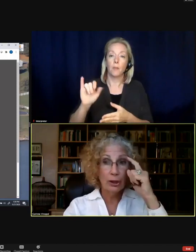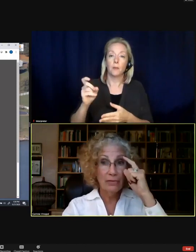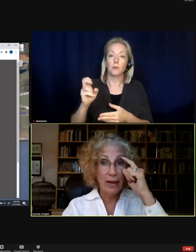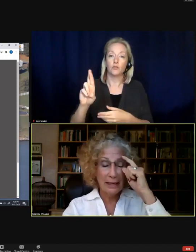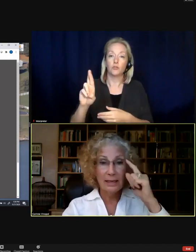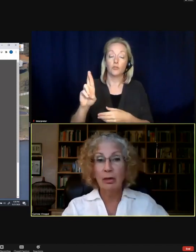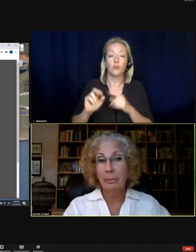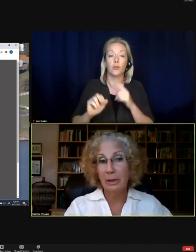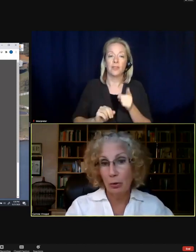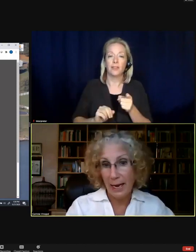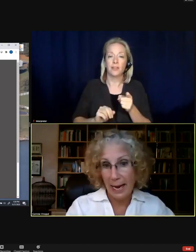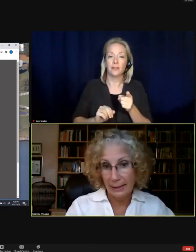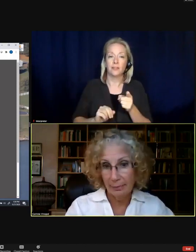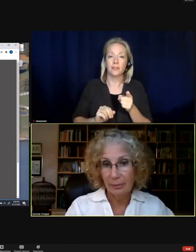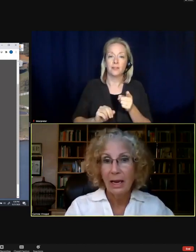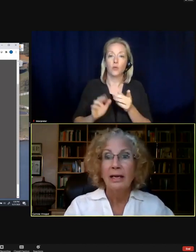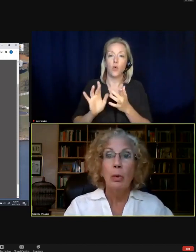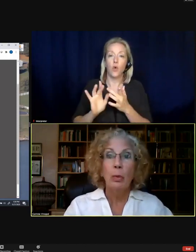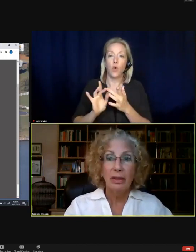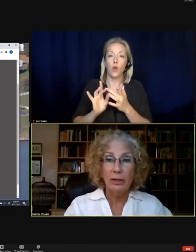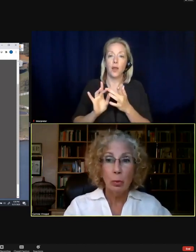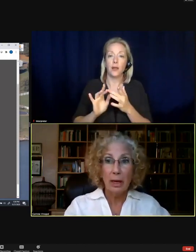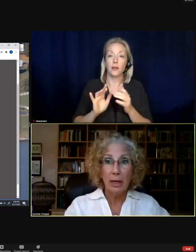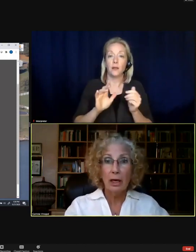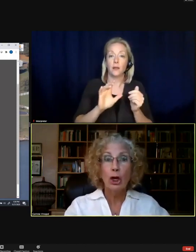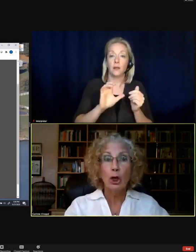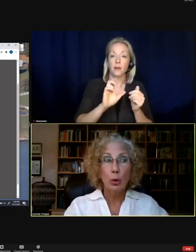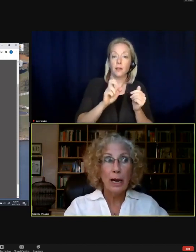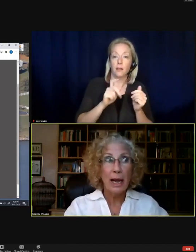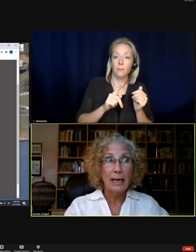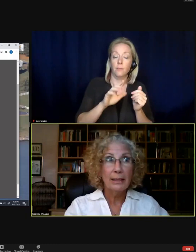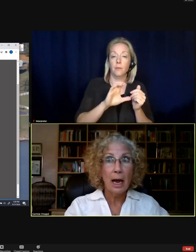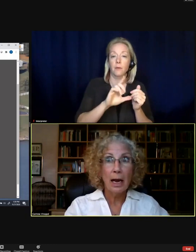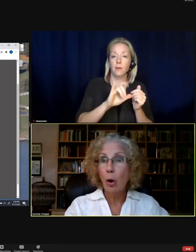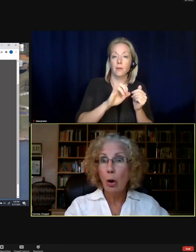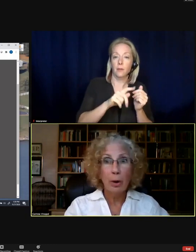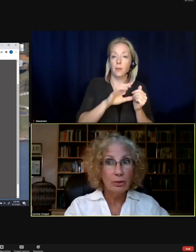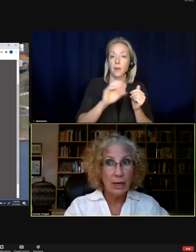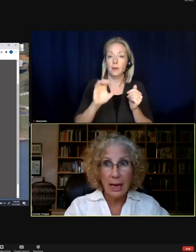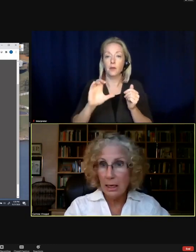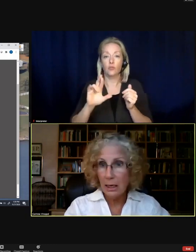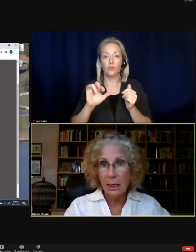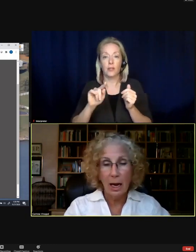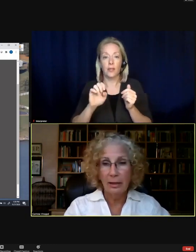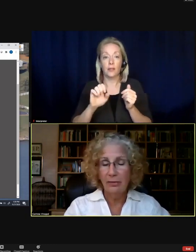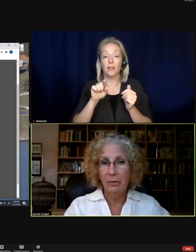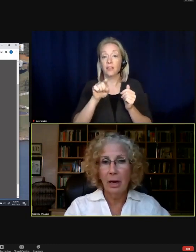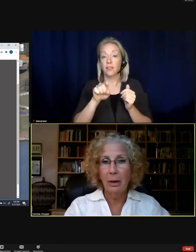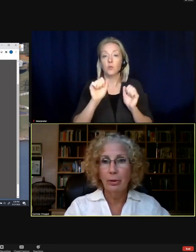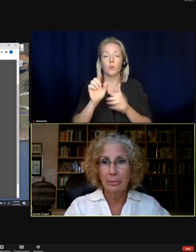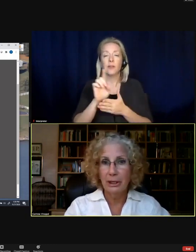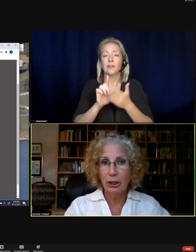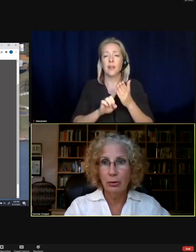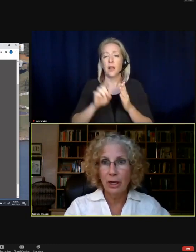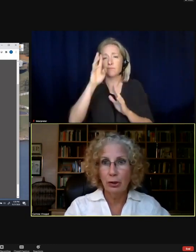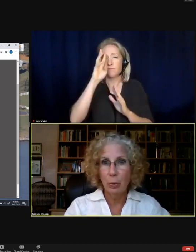online version of ASL Clip and Create. Now, with this one, you can design almost any kind